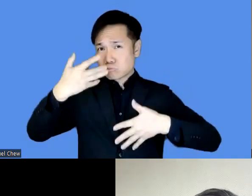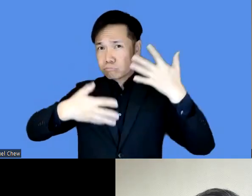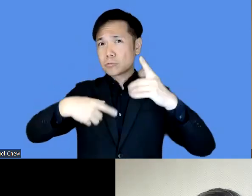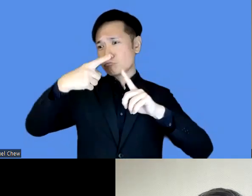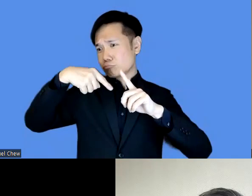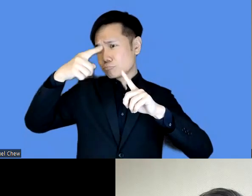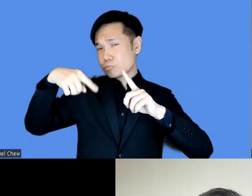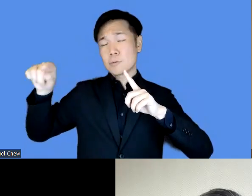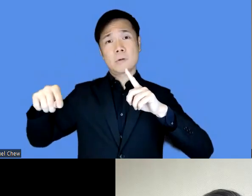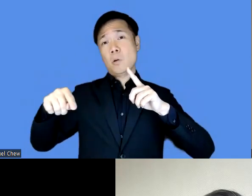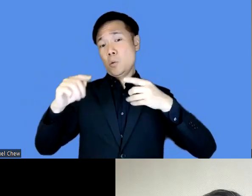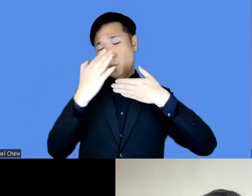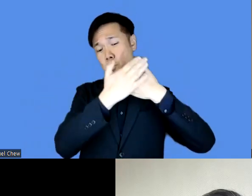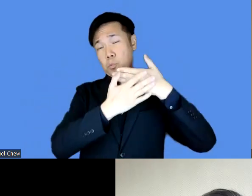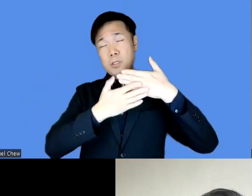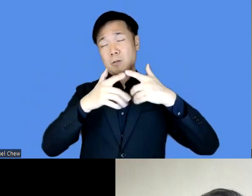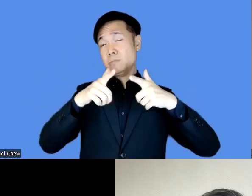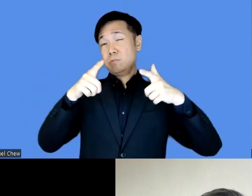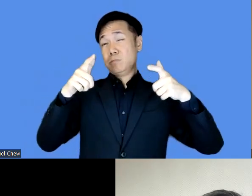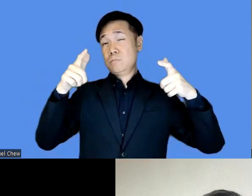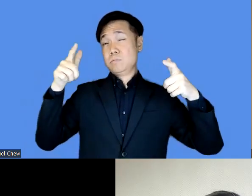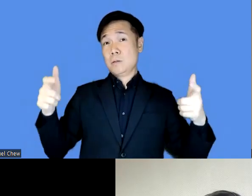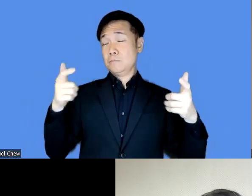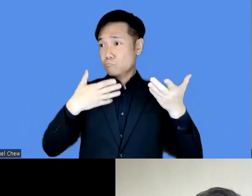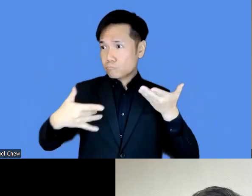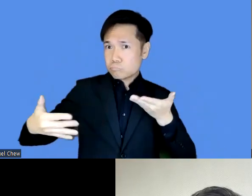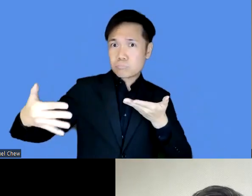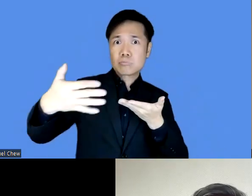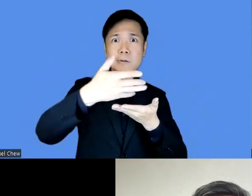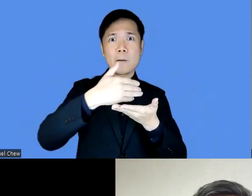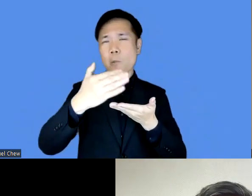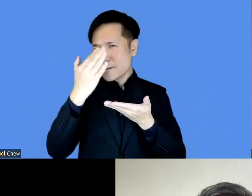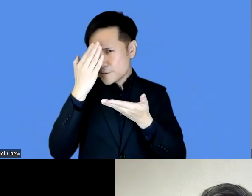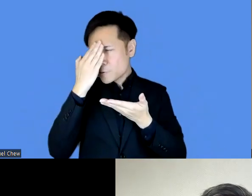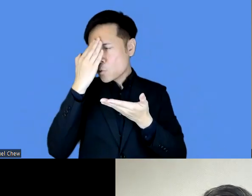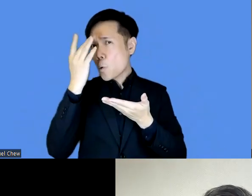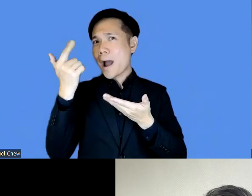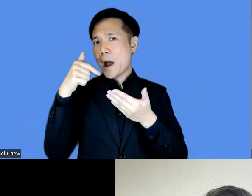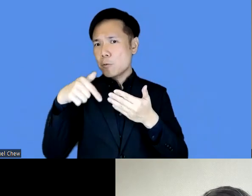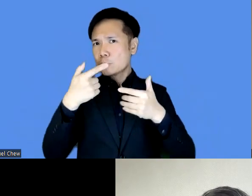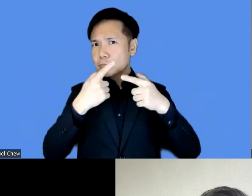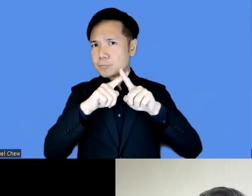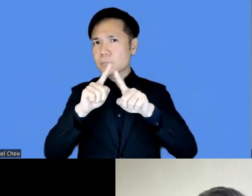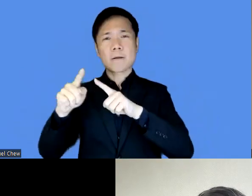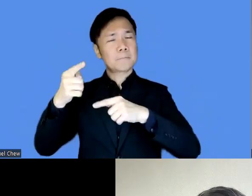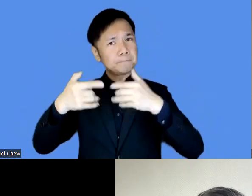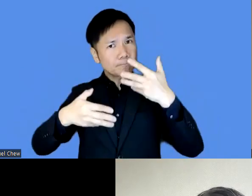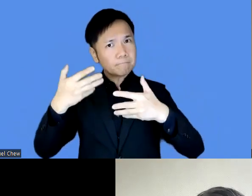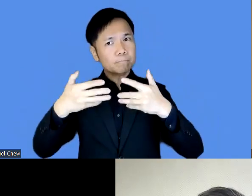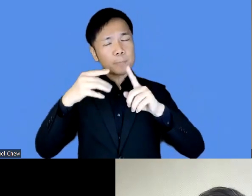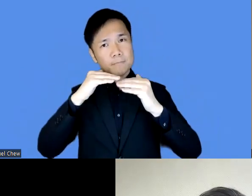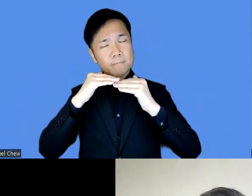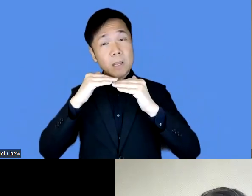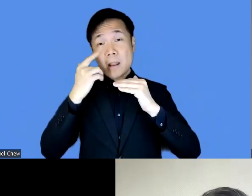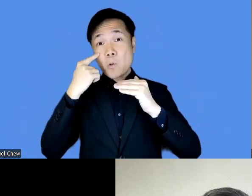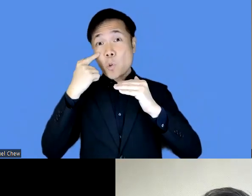following certain standards in China before we can benchmarking standards with international communities. The third is we have to open